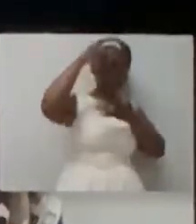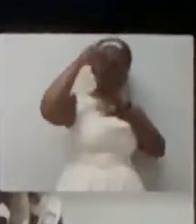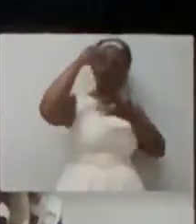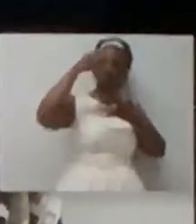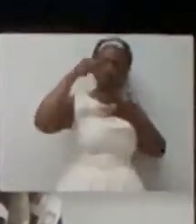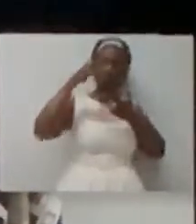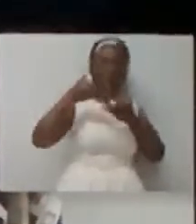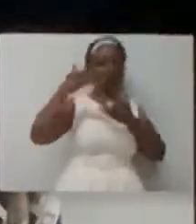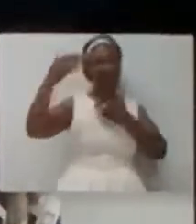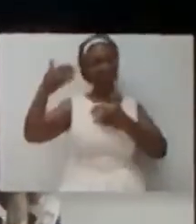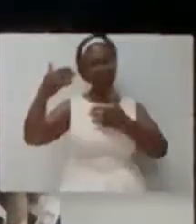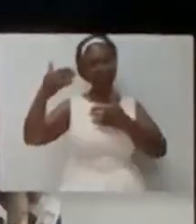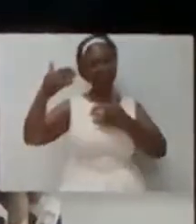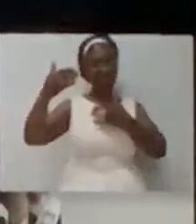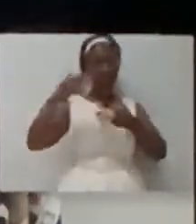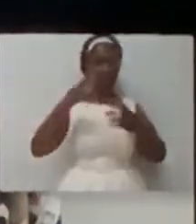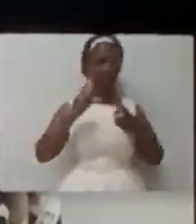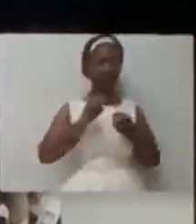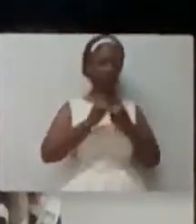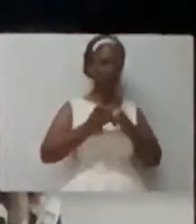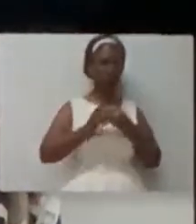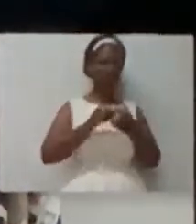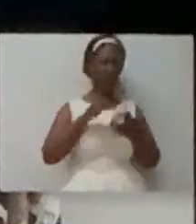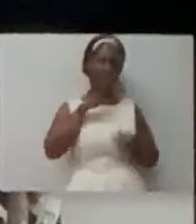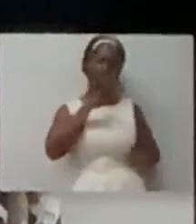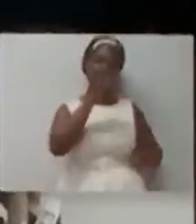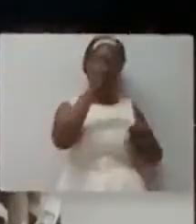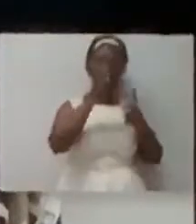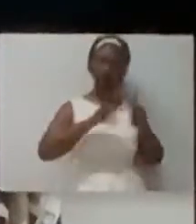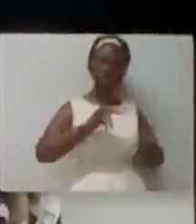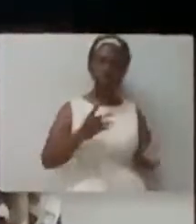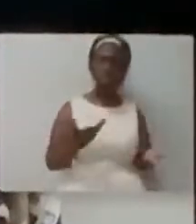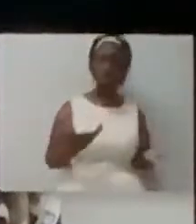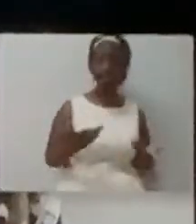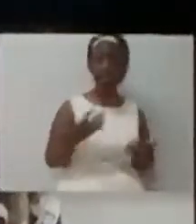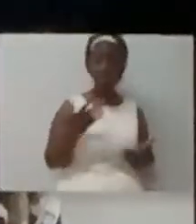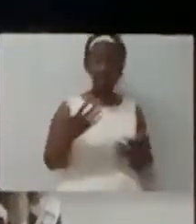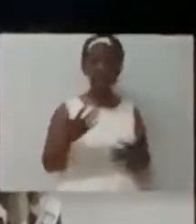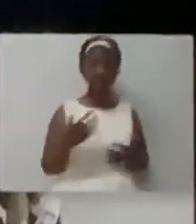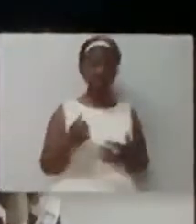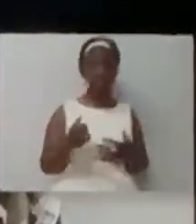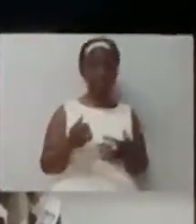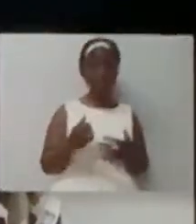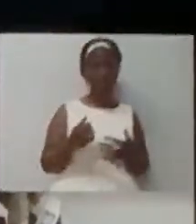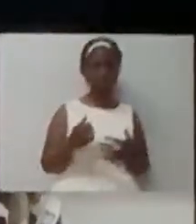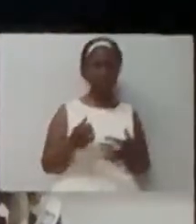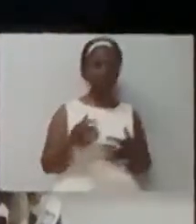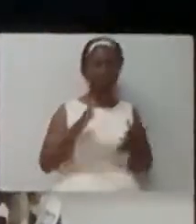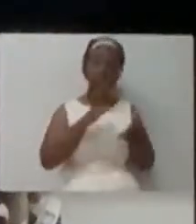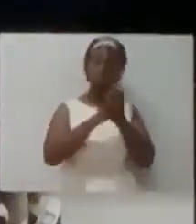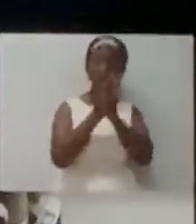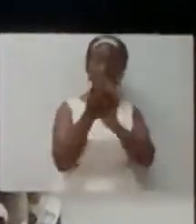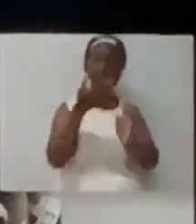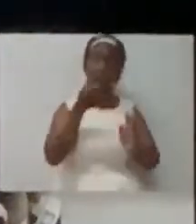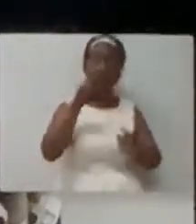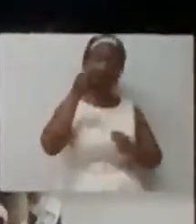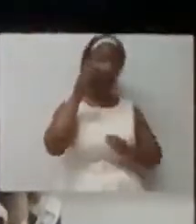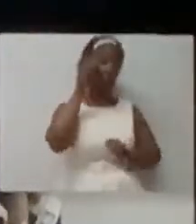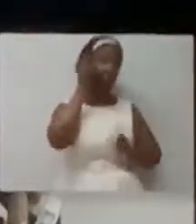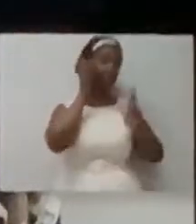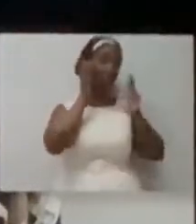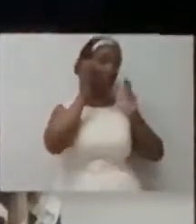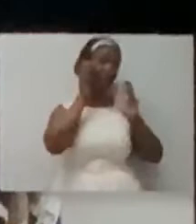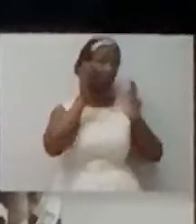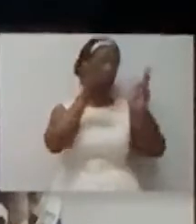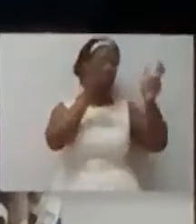an alternate path, maybe changing your tone when you speak to people. Or maybe you'll be forced to become a better listener. You